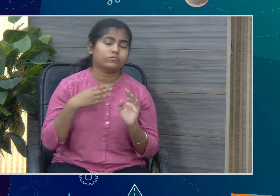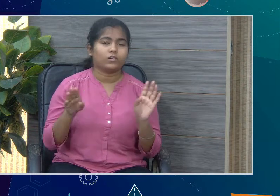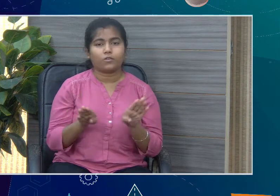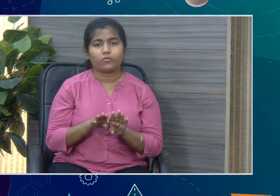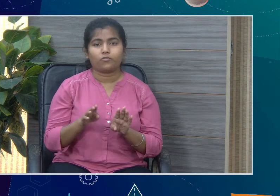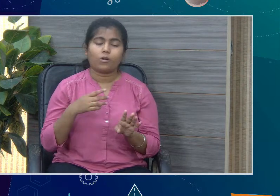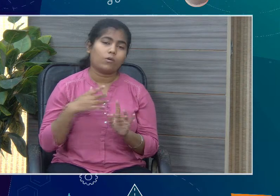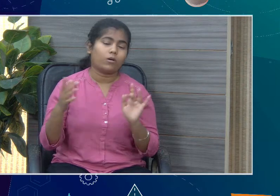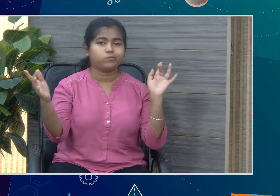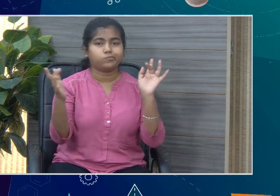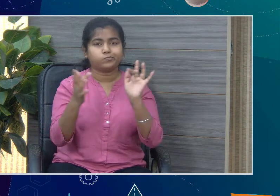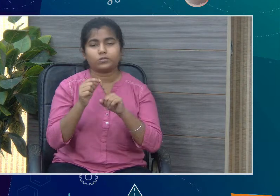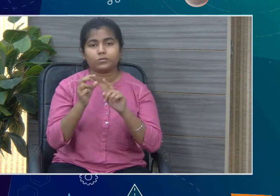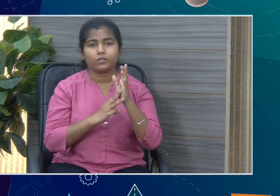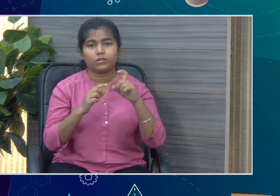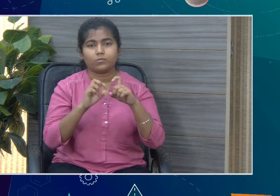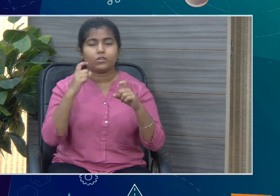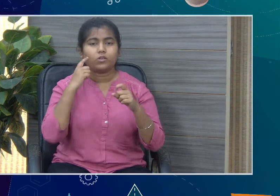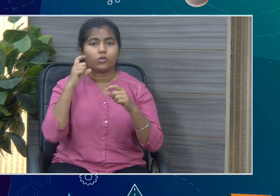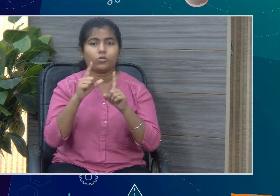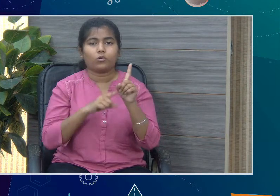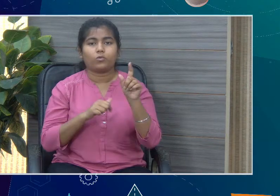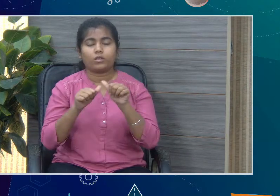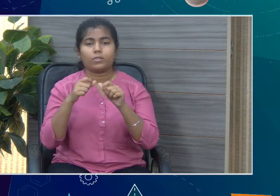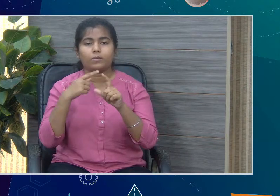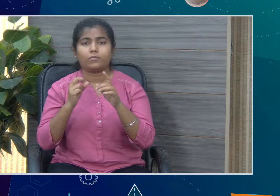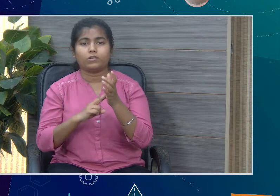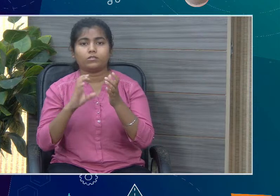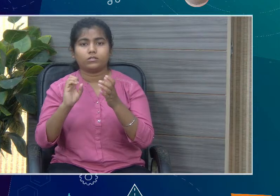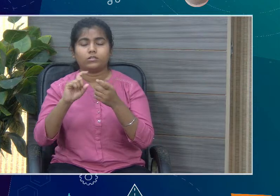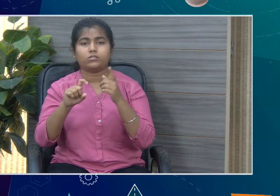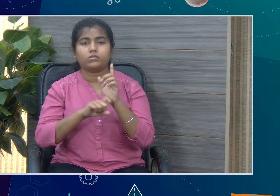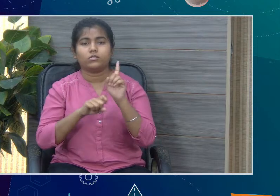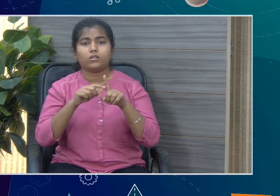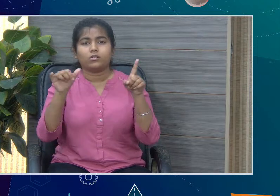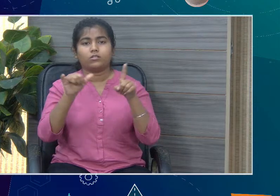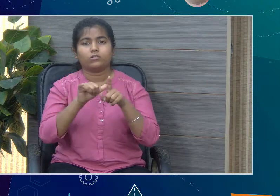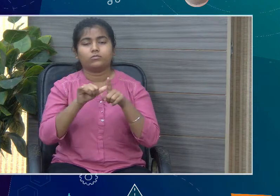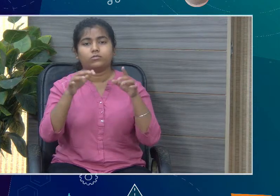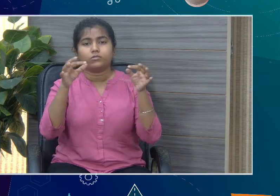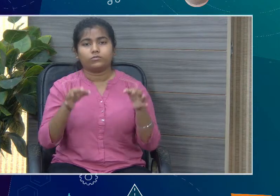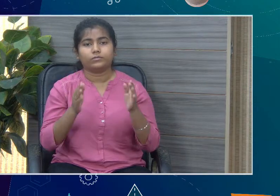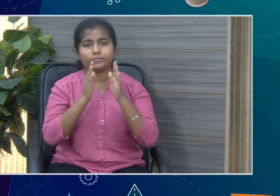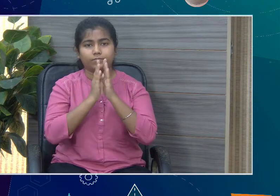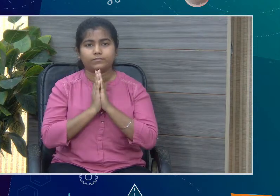be with us on PM eVidya channel and on our NCRT official YouTube channel. Namaskar.